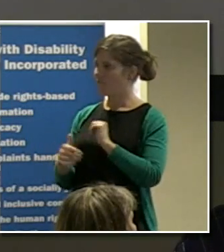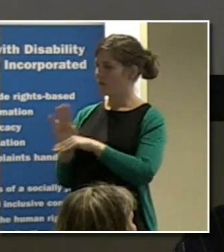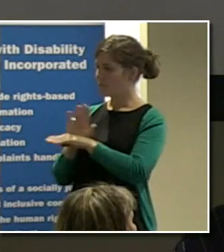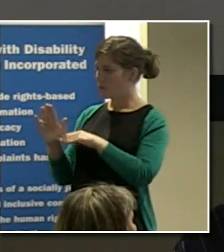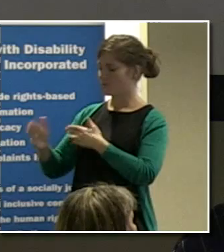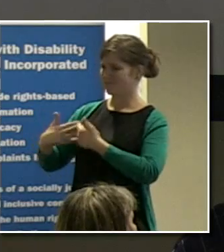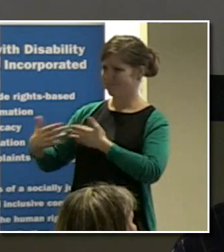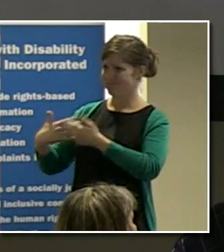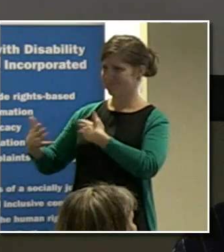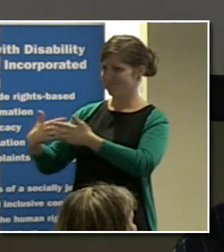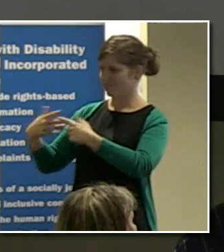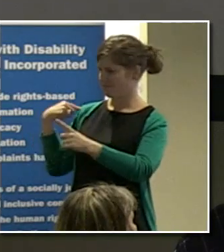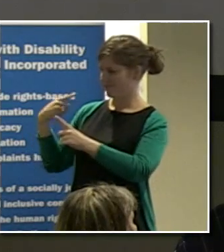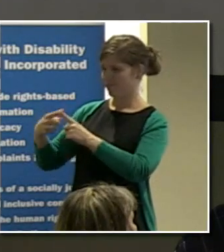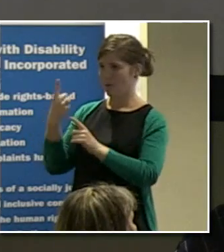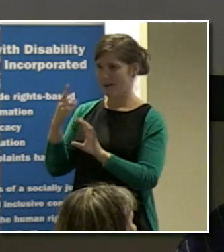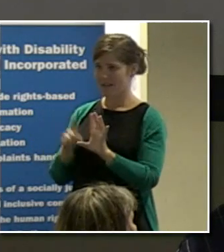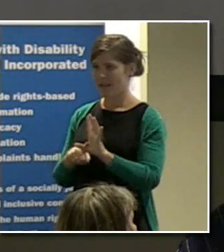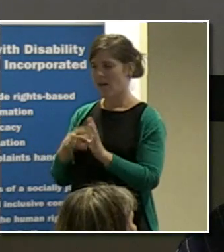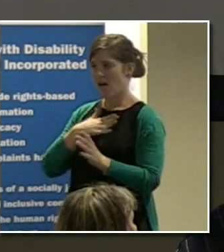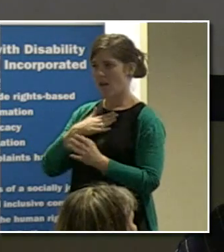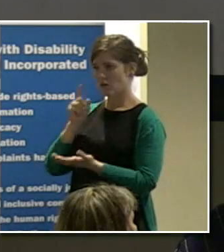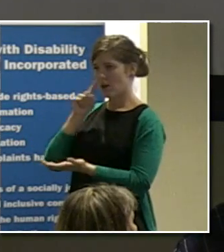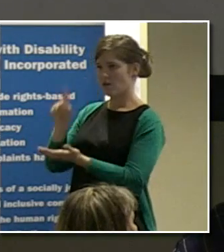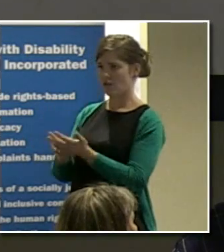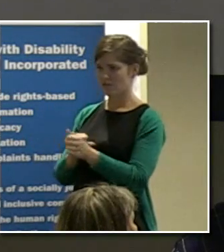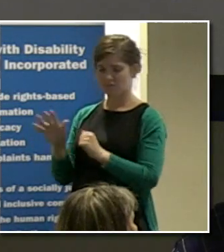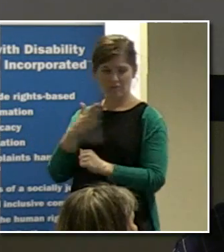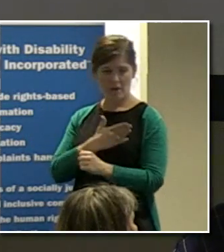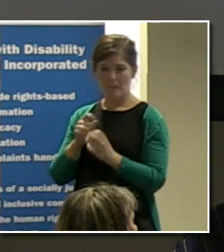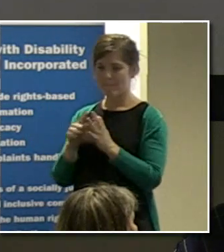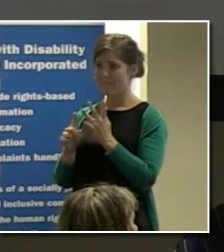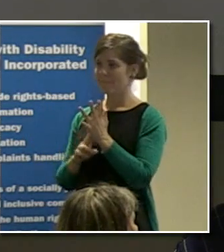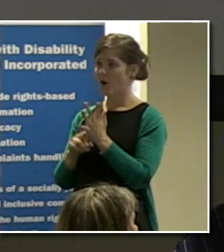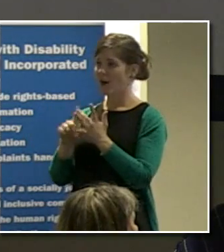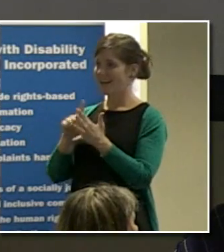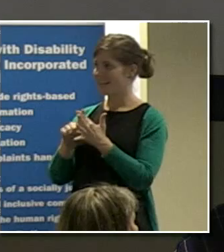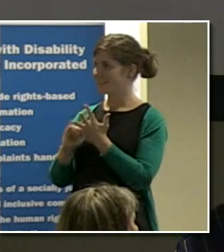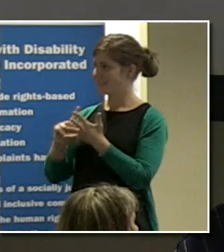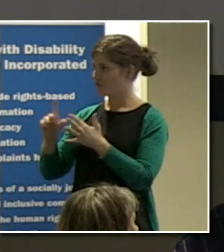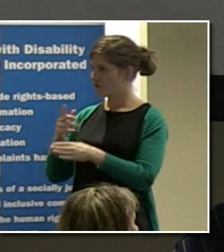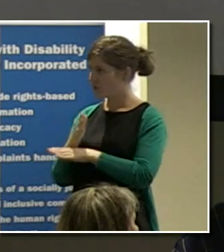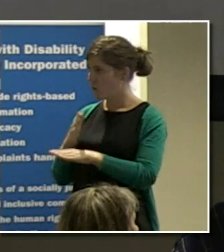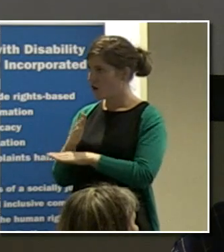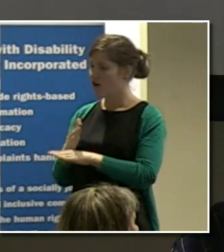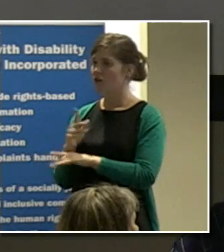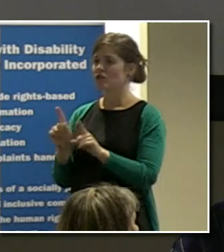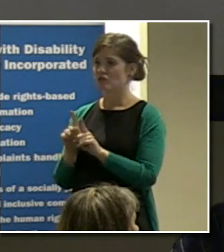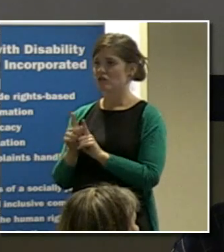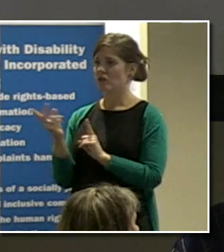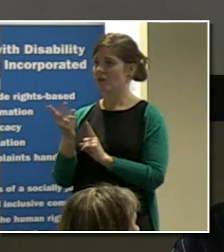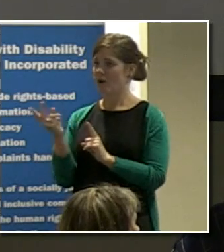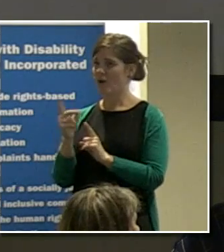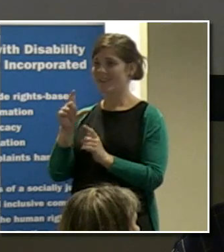this year, and I wanted to acknowledge the excellent work of Bonnie Millen as our secretary and both of the co-CEOs,